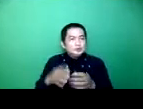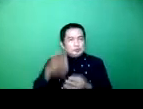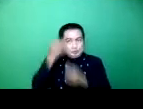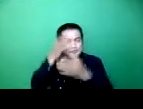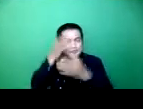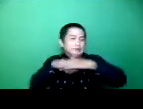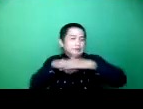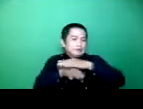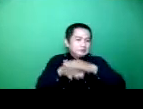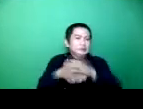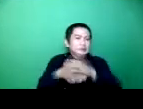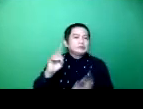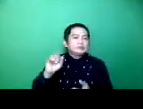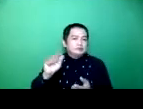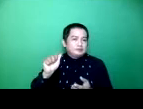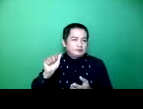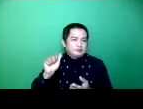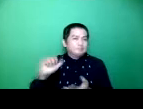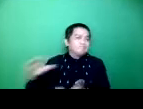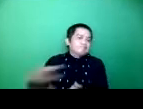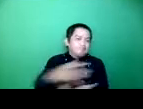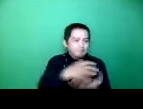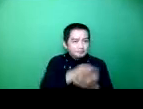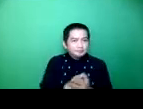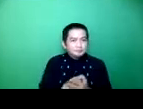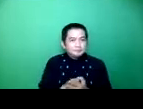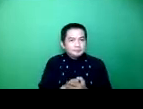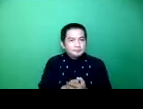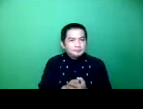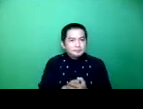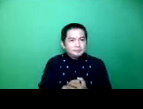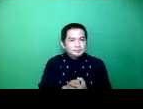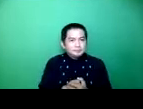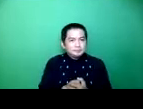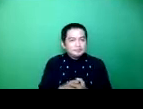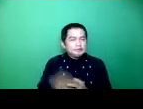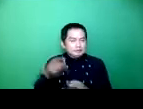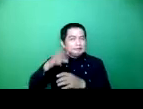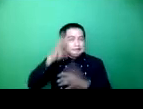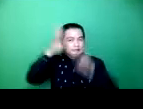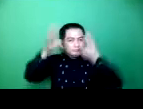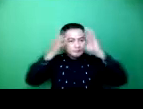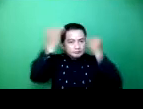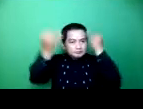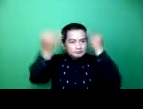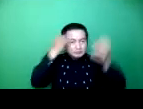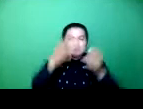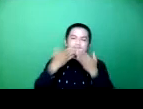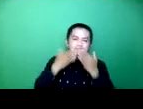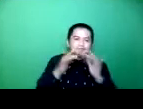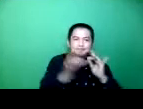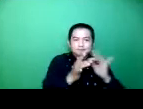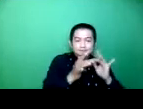information. Makes me normal for me to want to know things. And this created this idea that thanks to the internet, thanks to